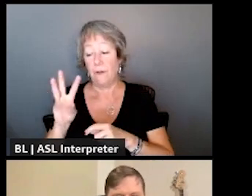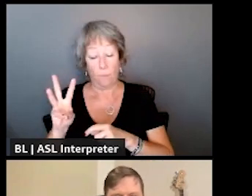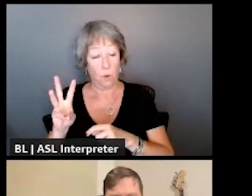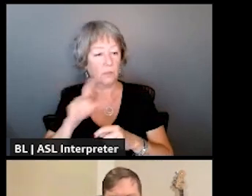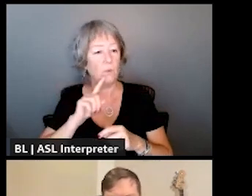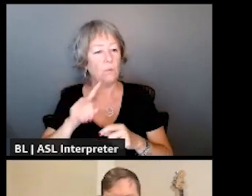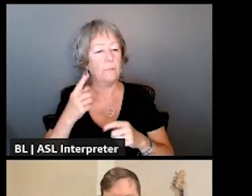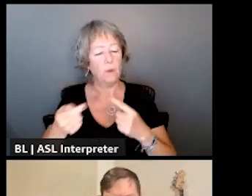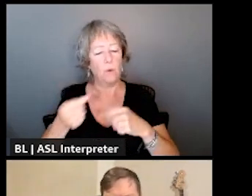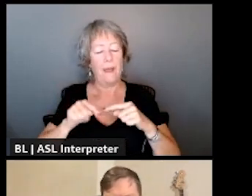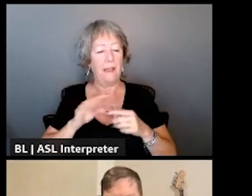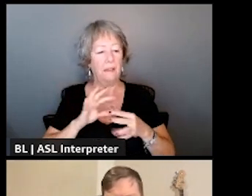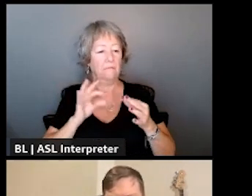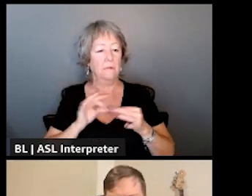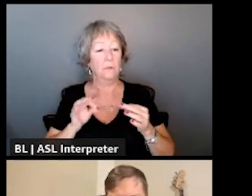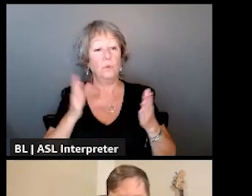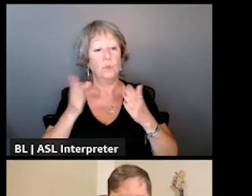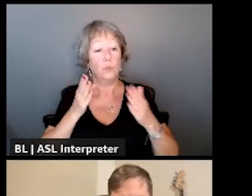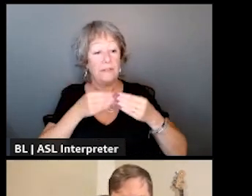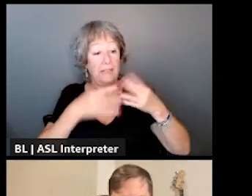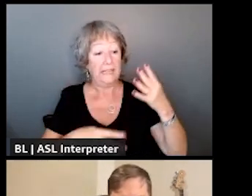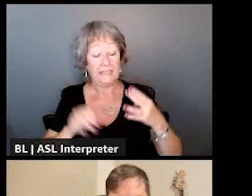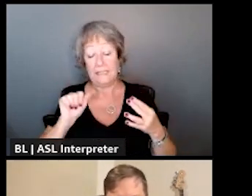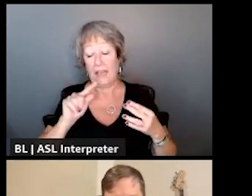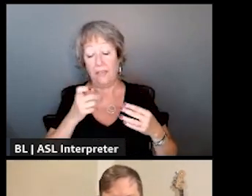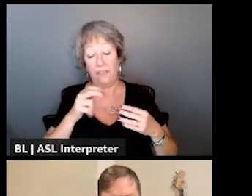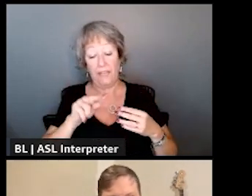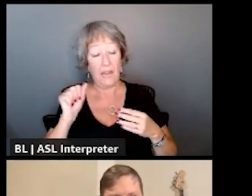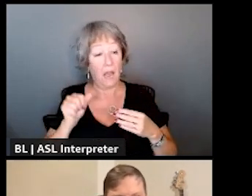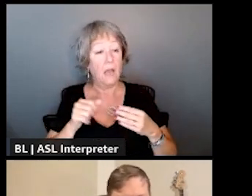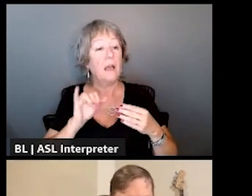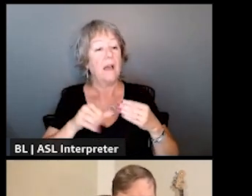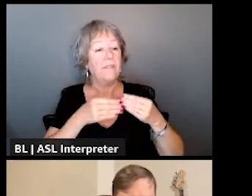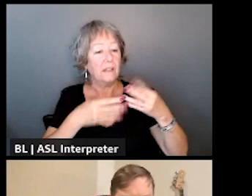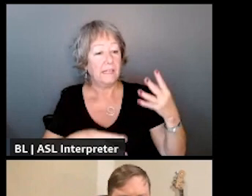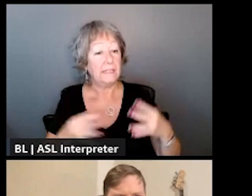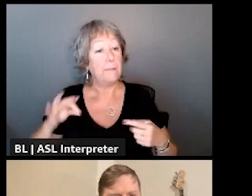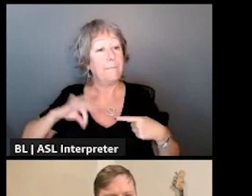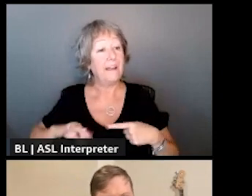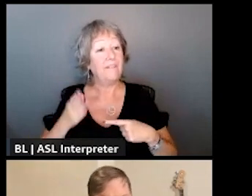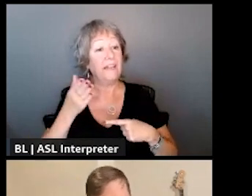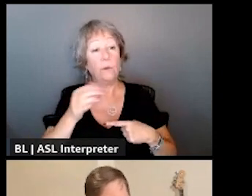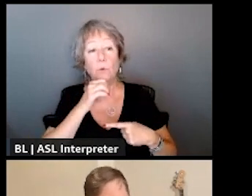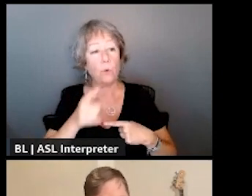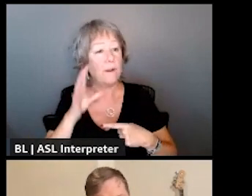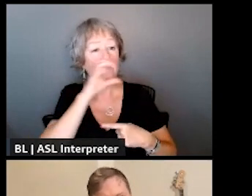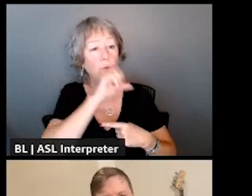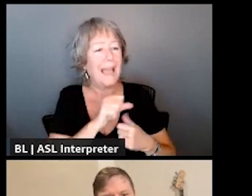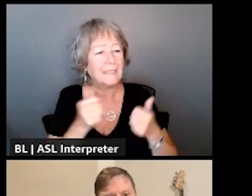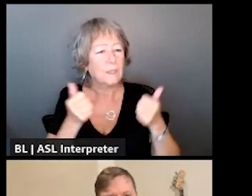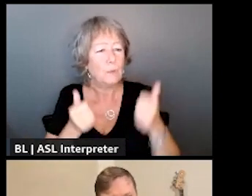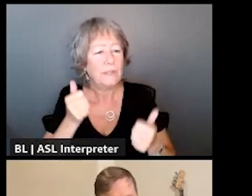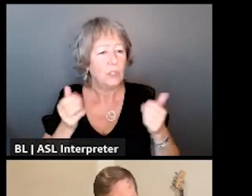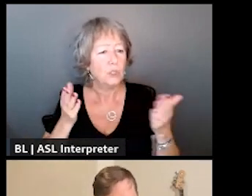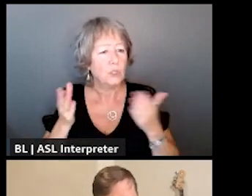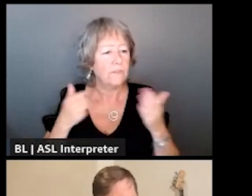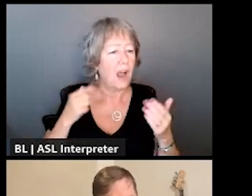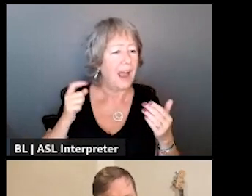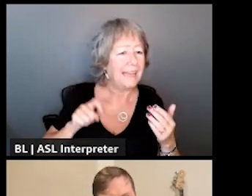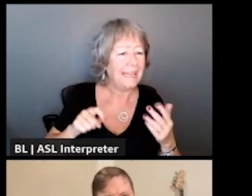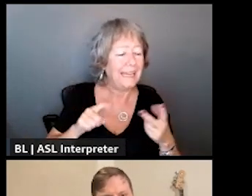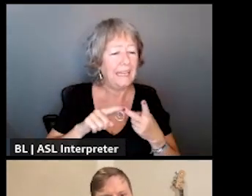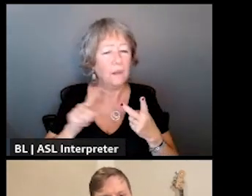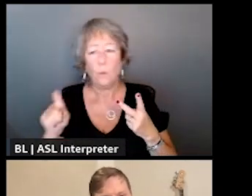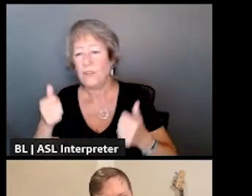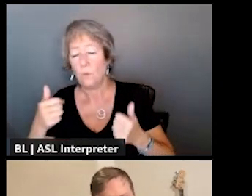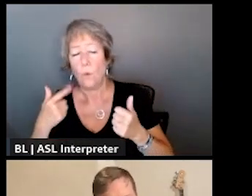it. Glue is serverless, Athena is serverless, and the benefit here is you don't have to guess about what servers you'll need the compute capacity to